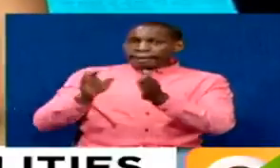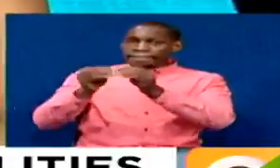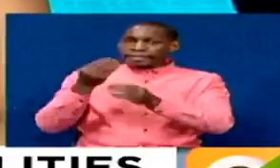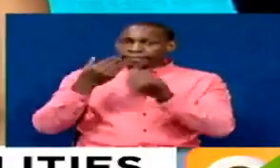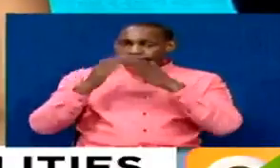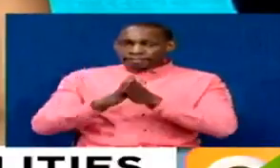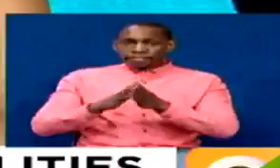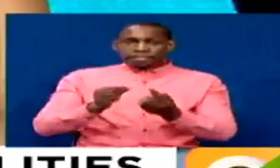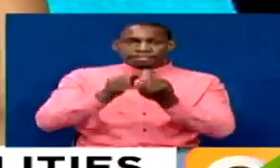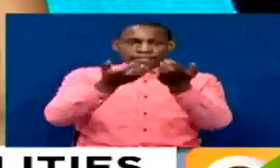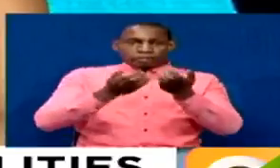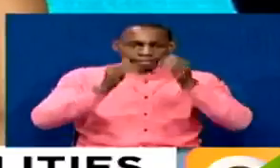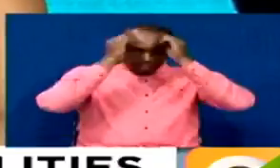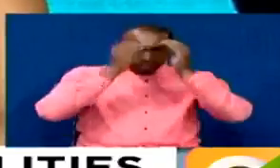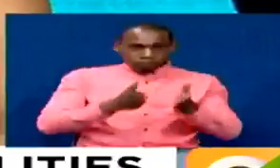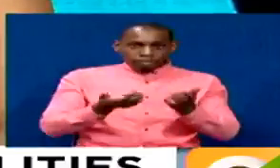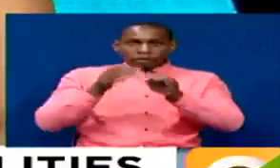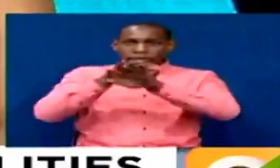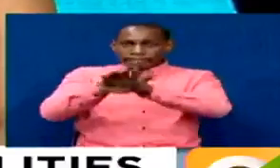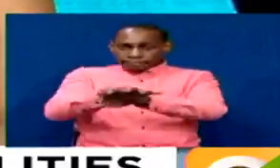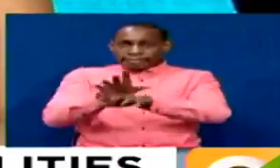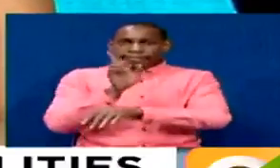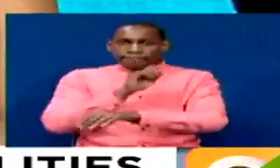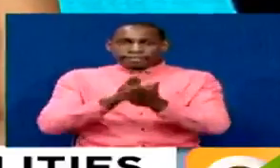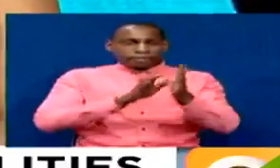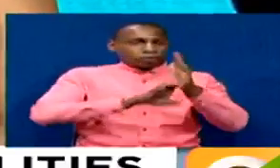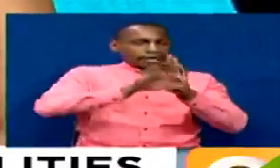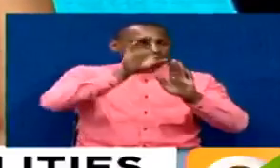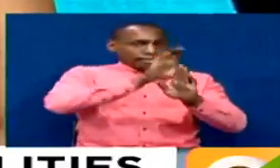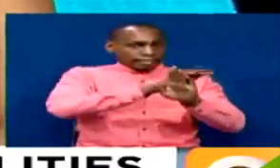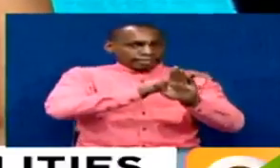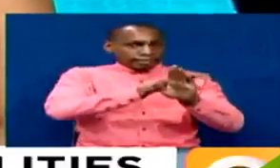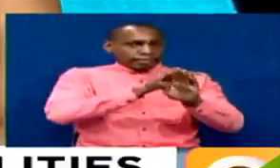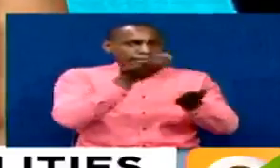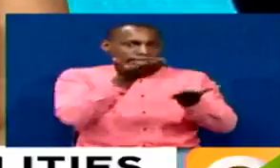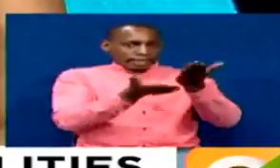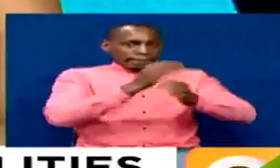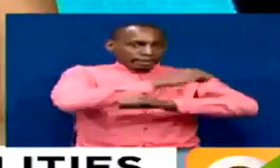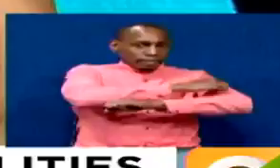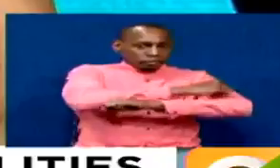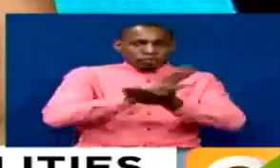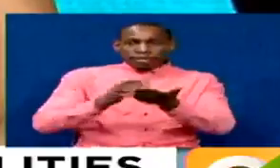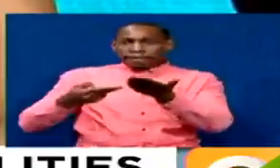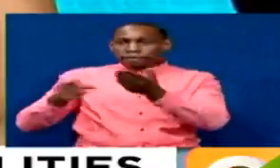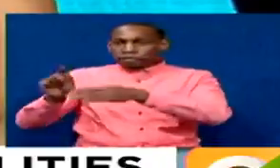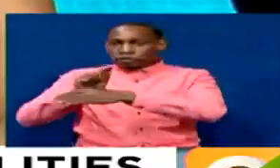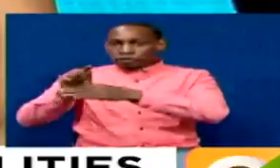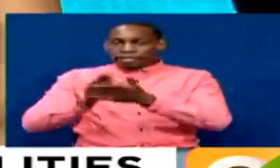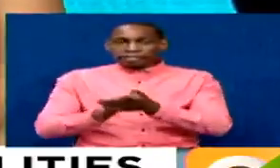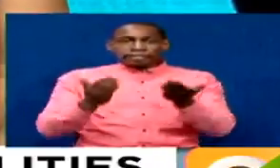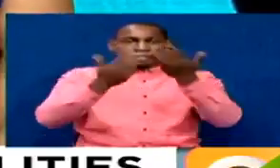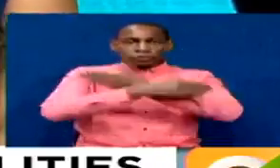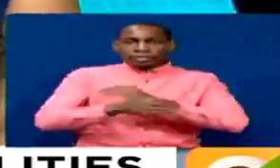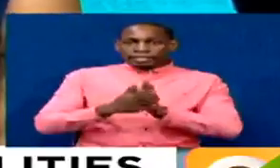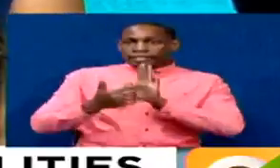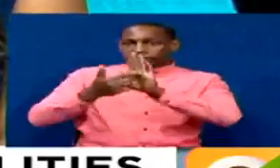met special needs learners who have been integrated into a curriculum that balances academics and vocational training.